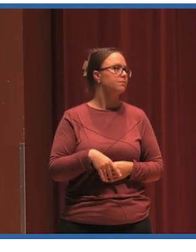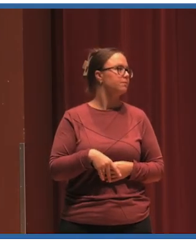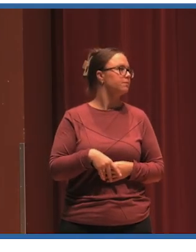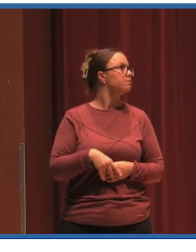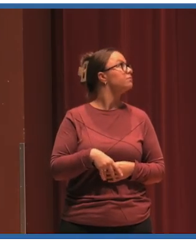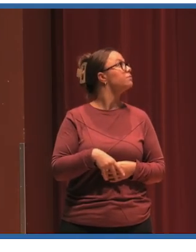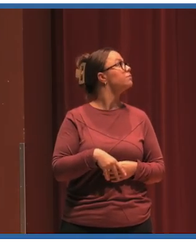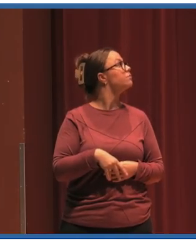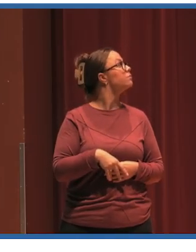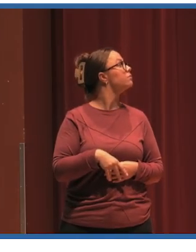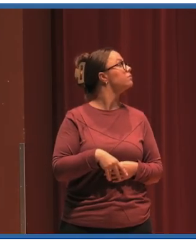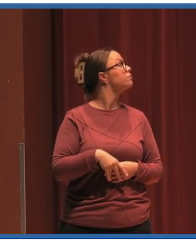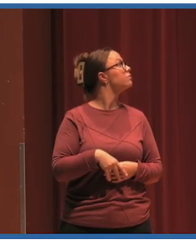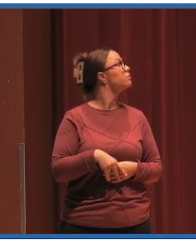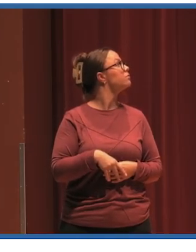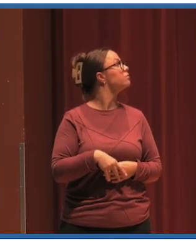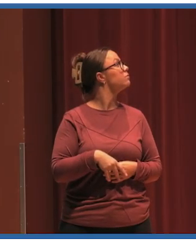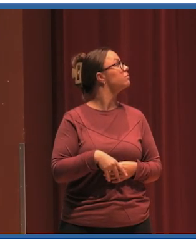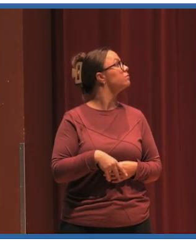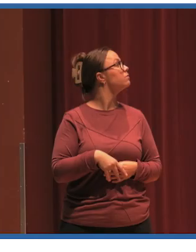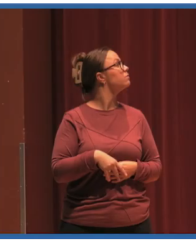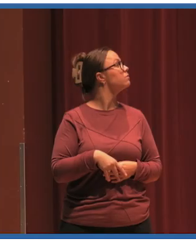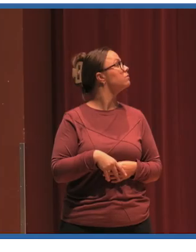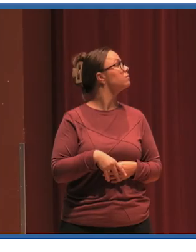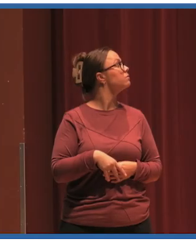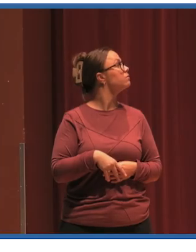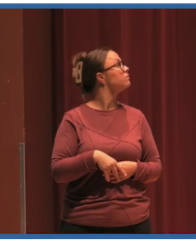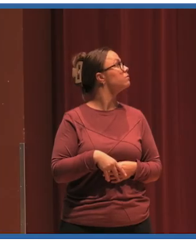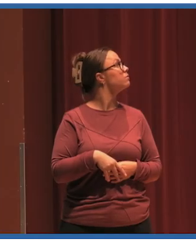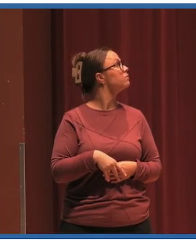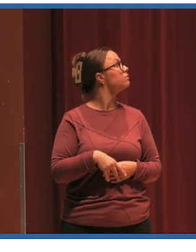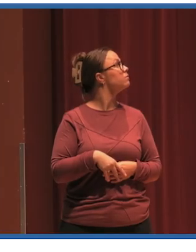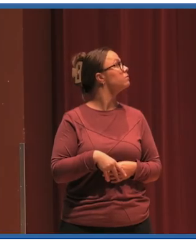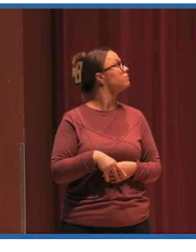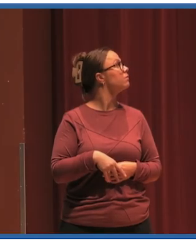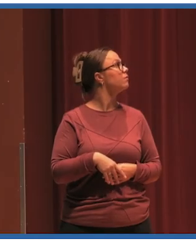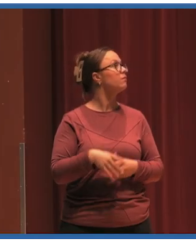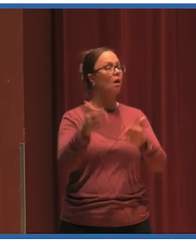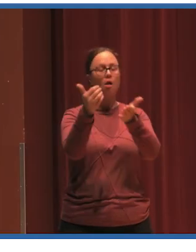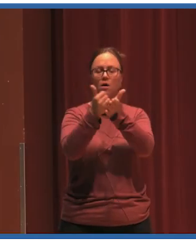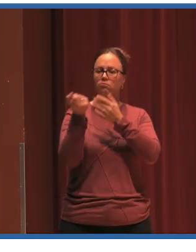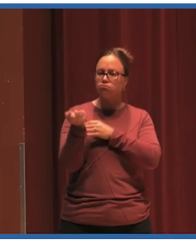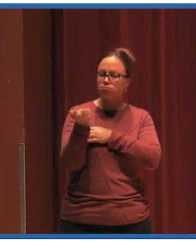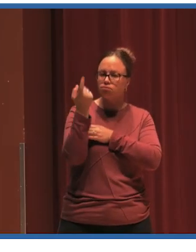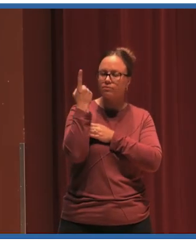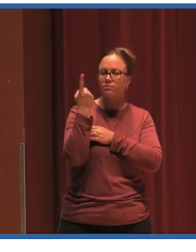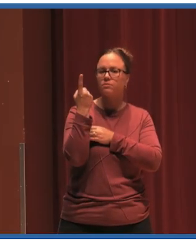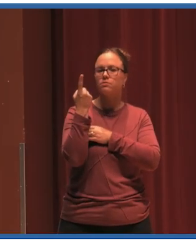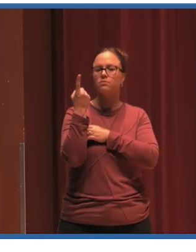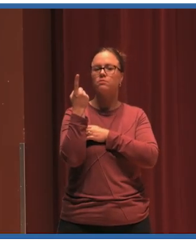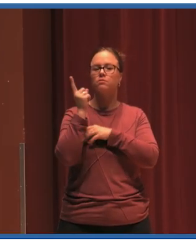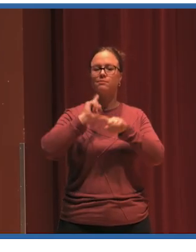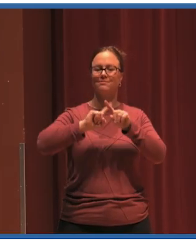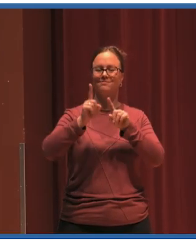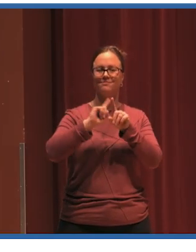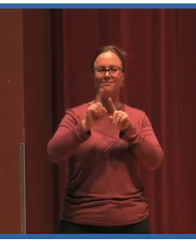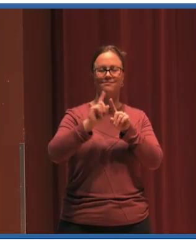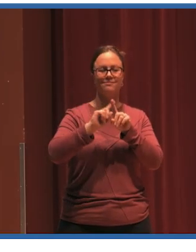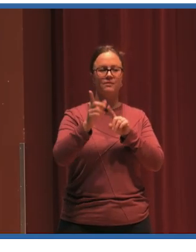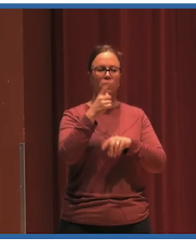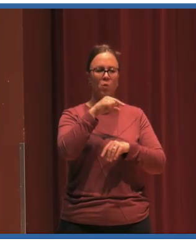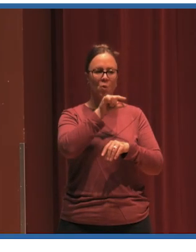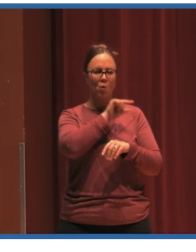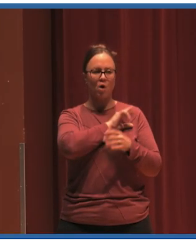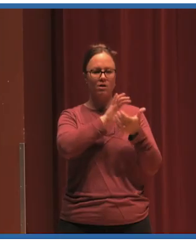lens to this conversation with expertise in food systems, environmental risk factors, and how conditions like water and soil quality